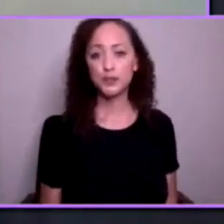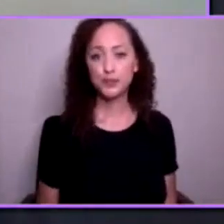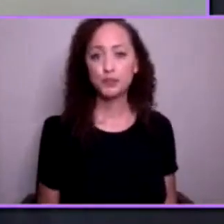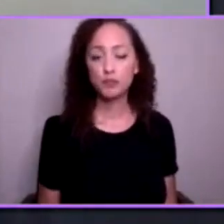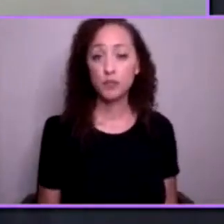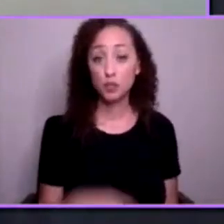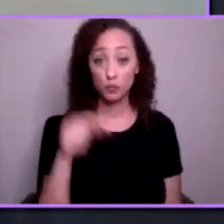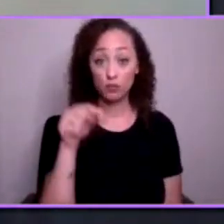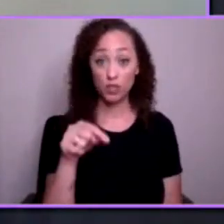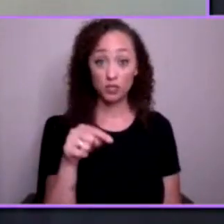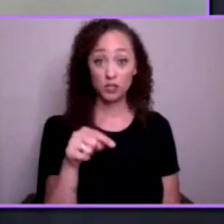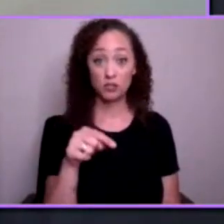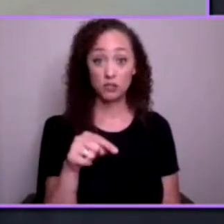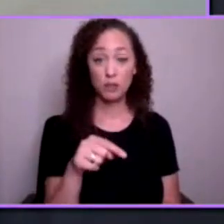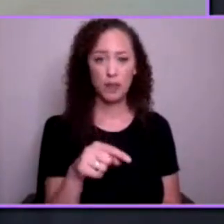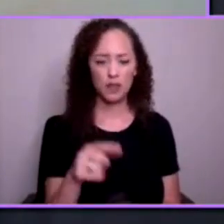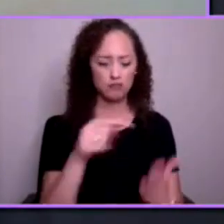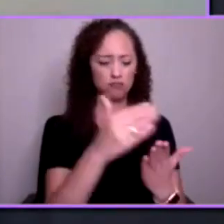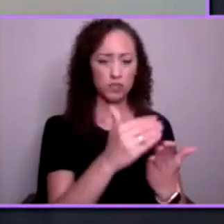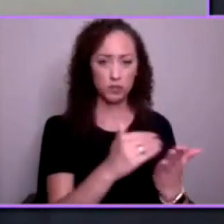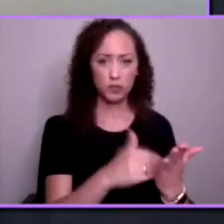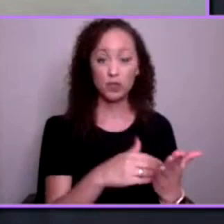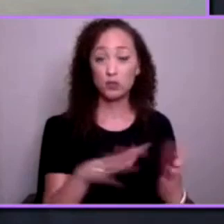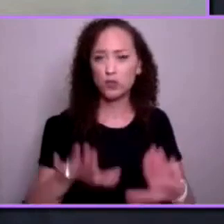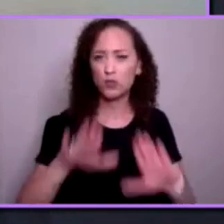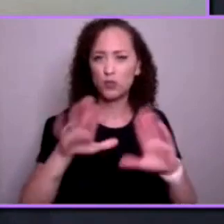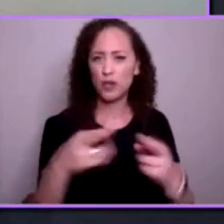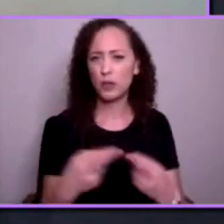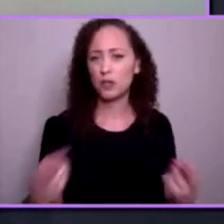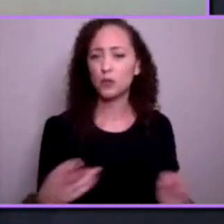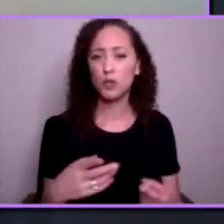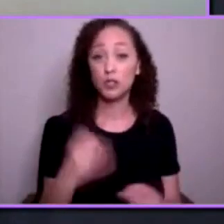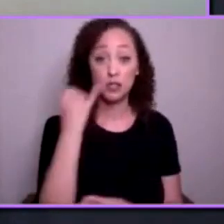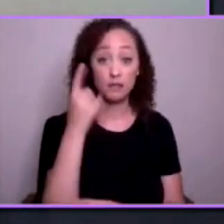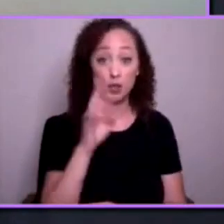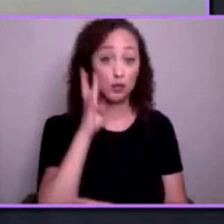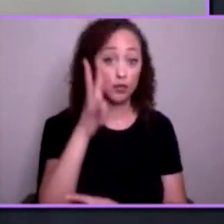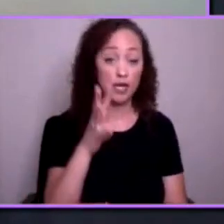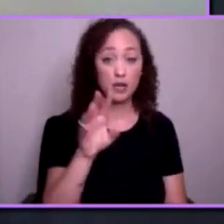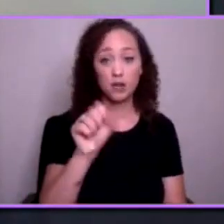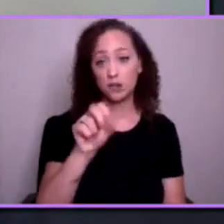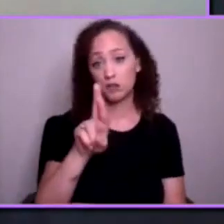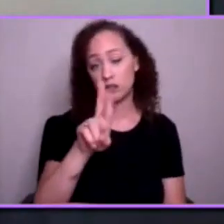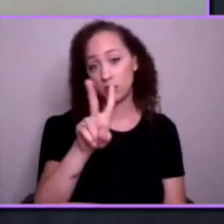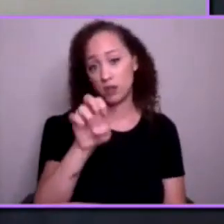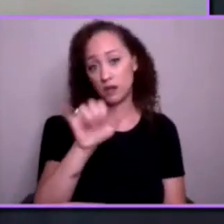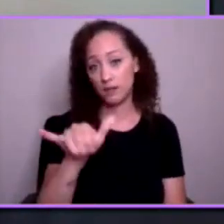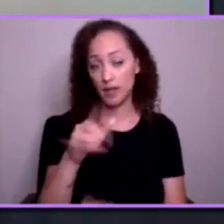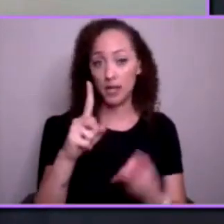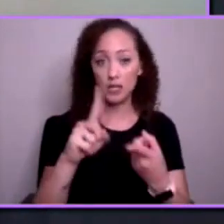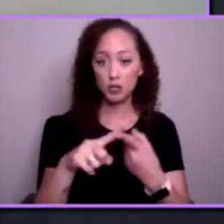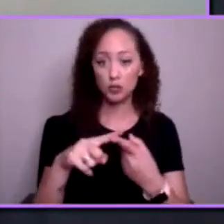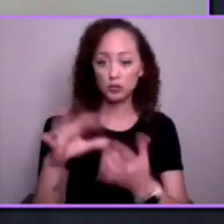great kind of resource for all of you to think about. If you are creating a survey to take that snapshot, how do you even